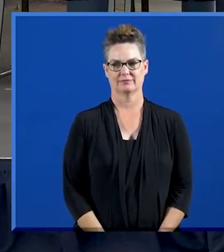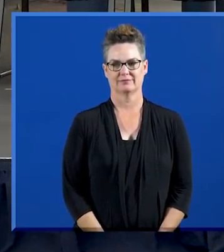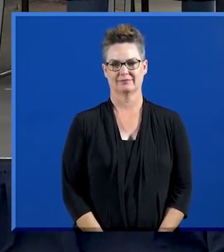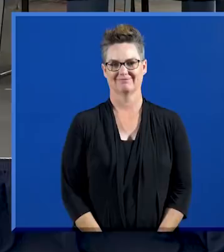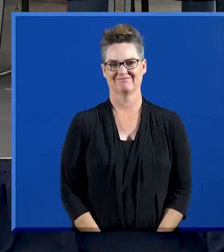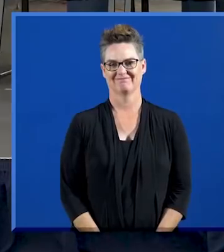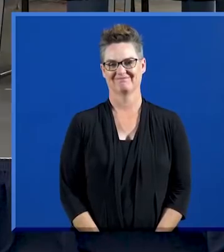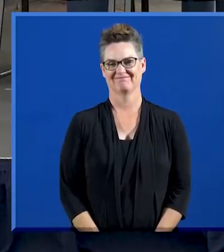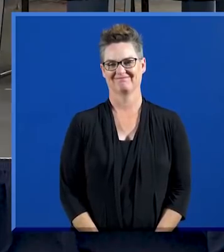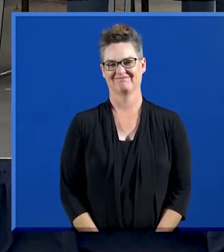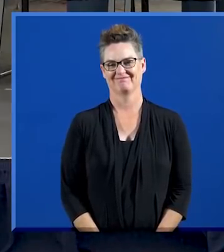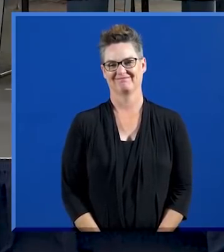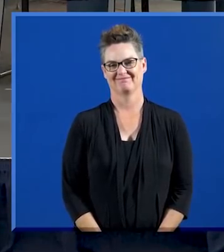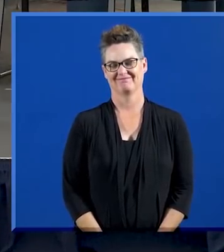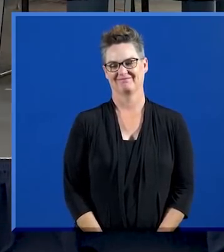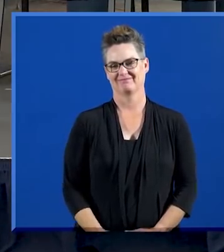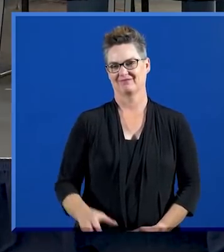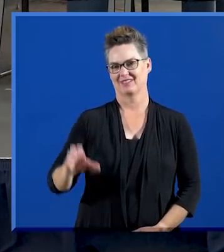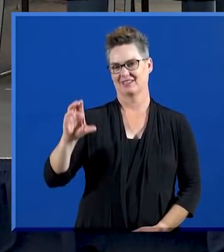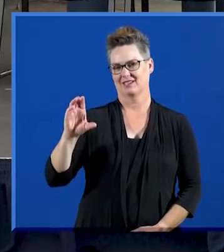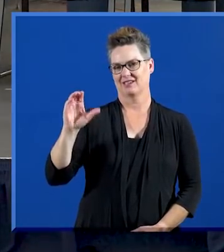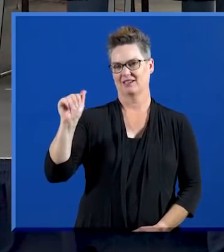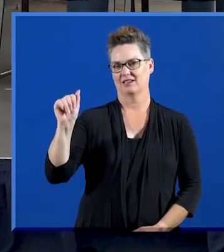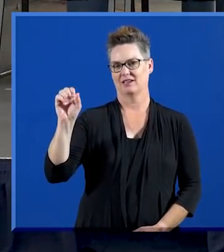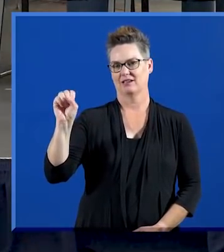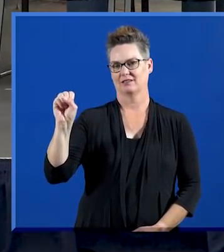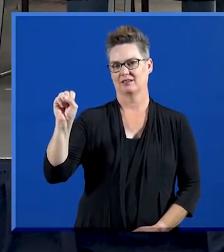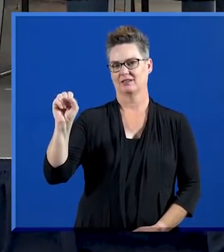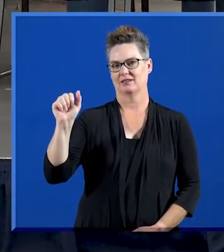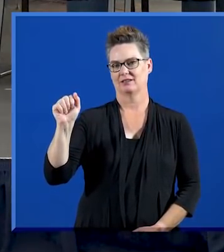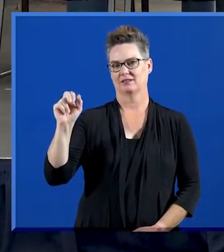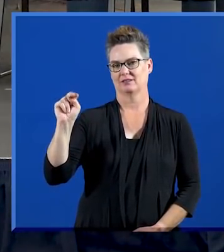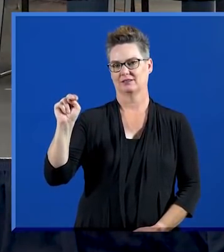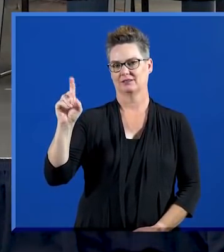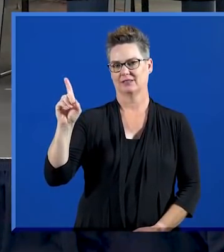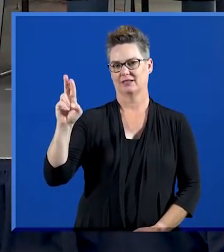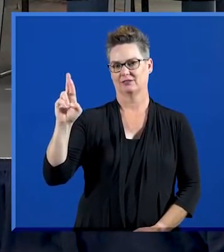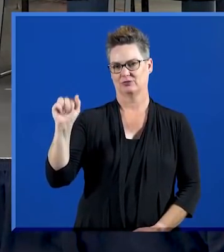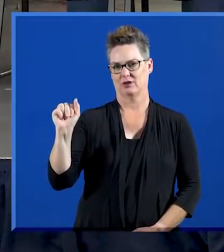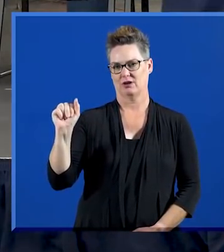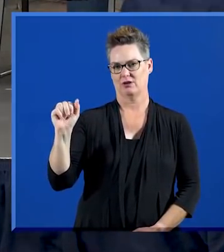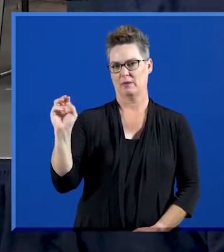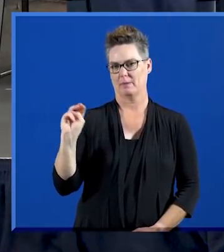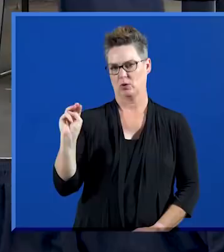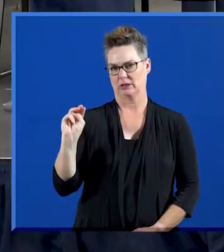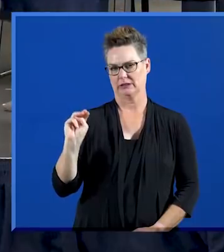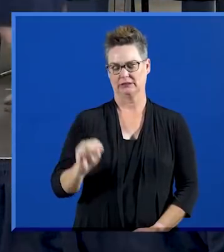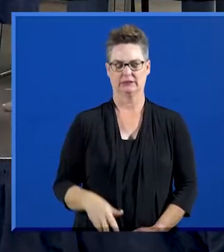Cassandra Morris.